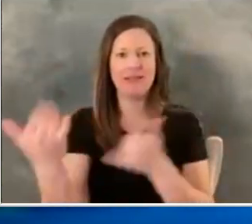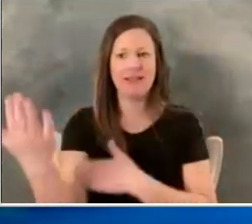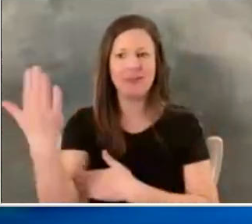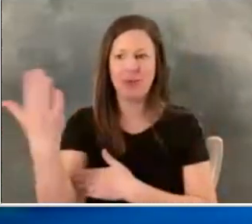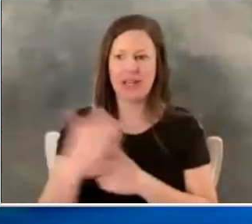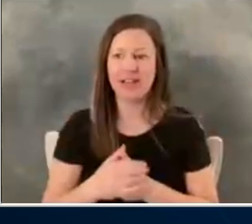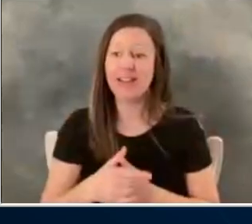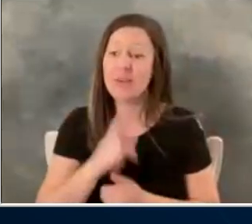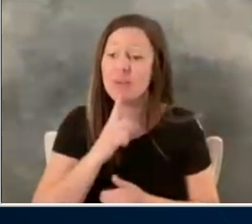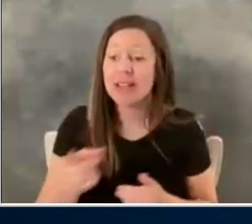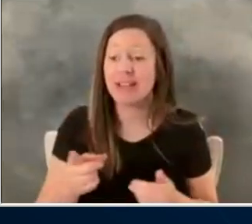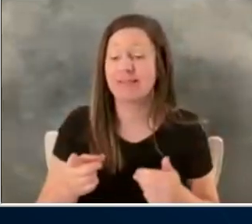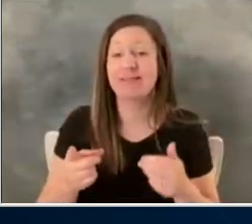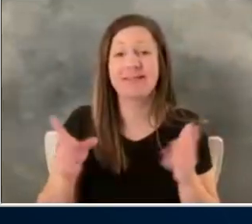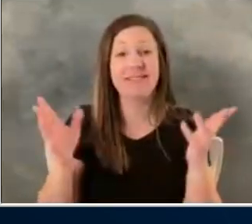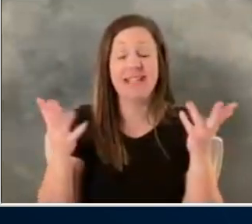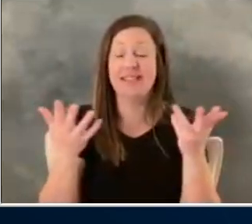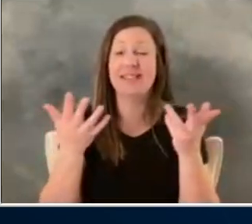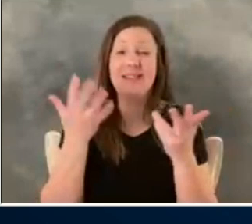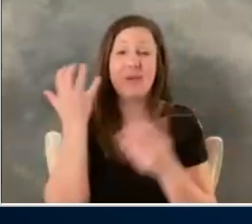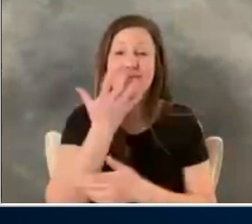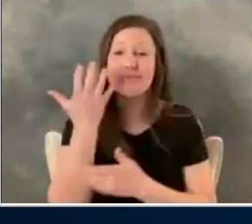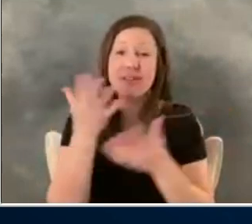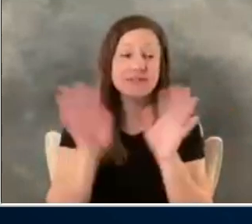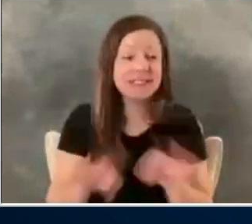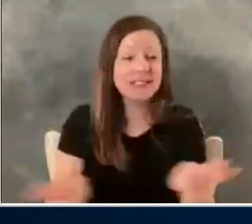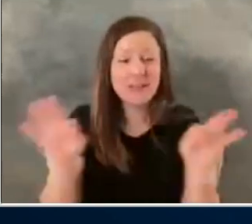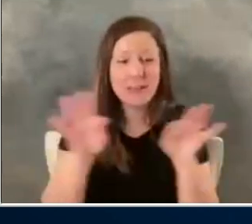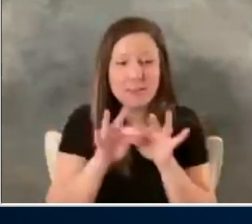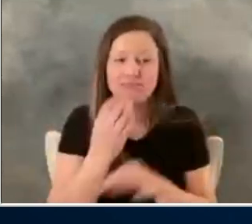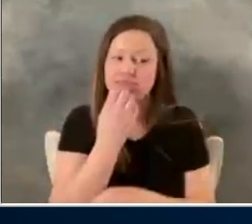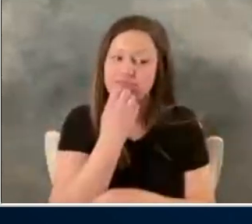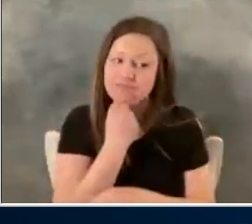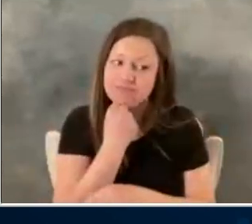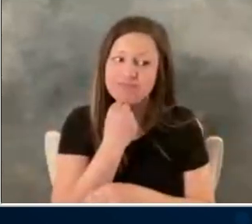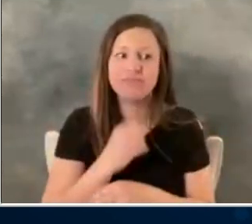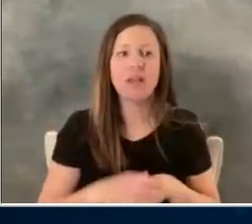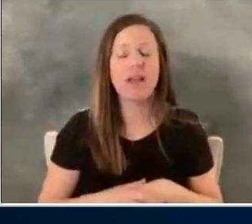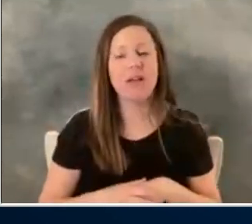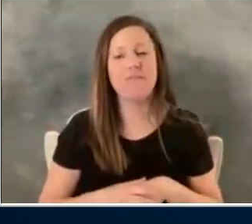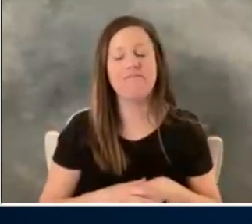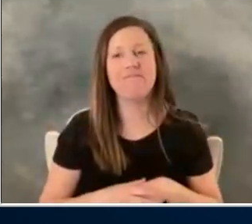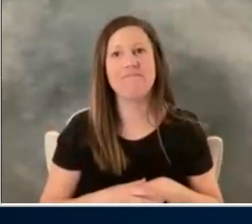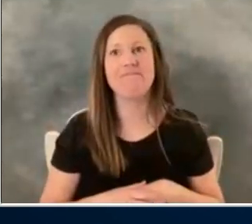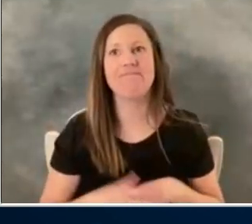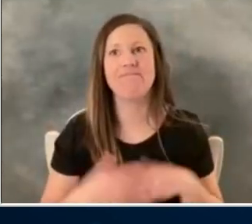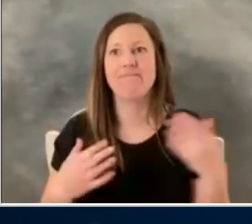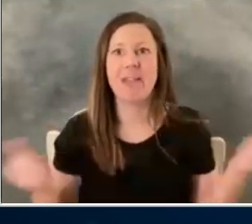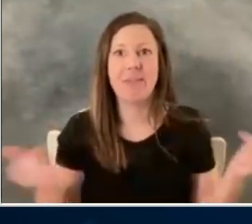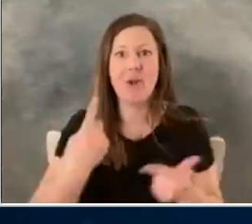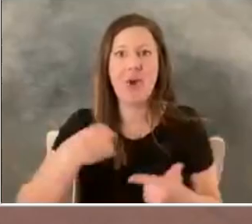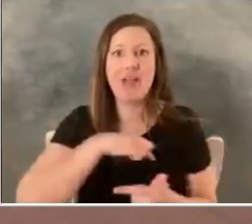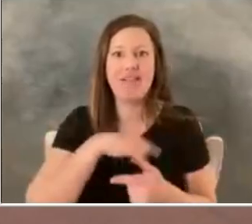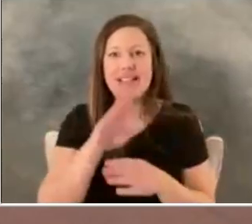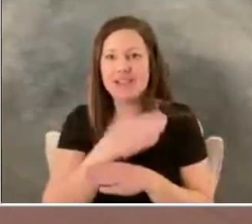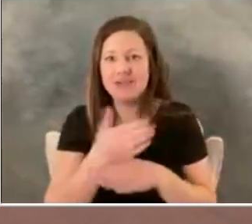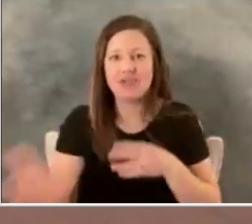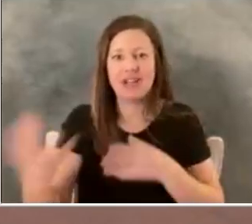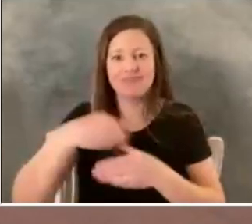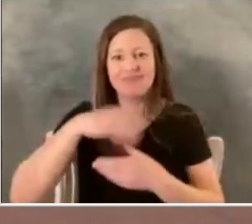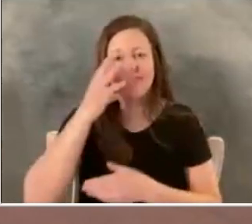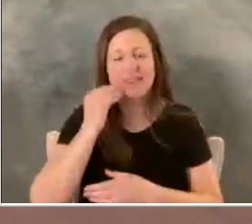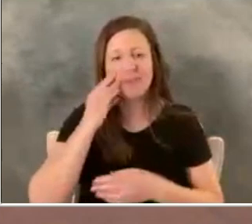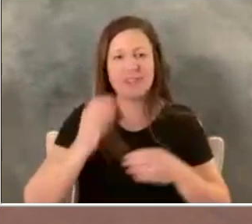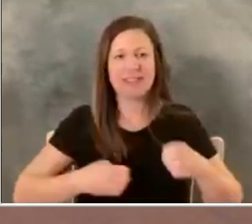it means everything. Absolutely, it means everything, and we've all shared in this emotion in the